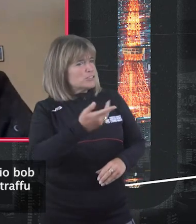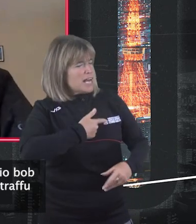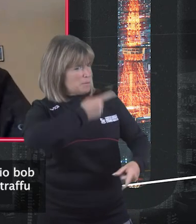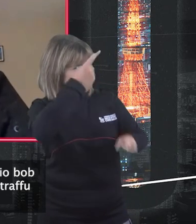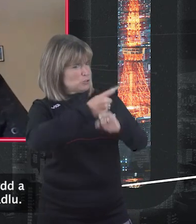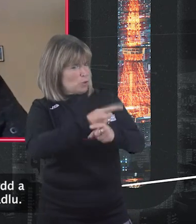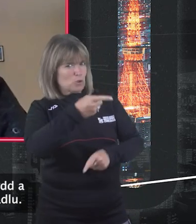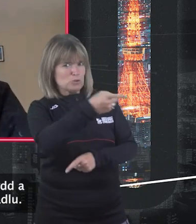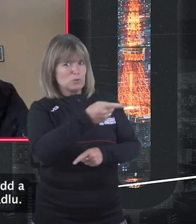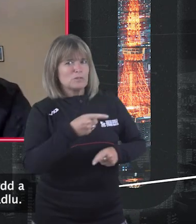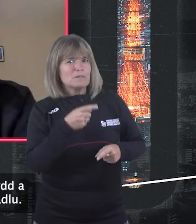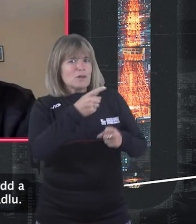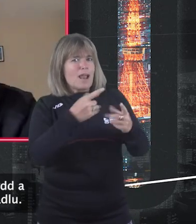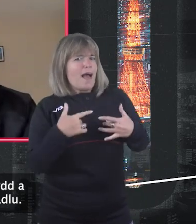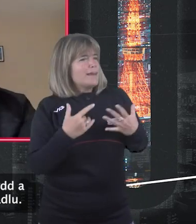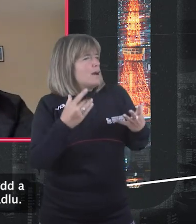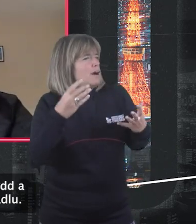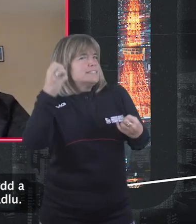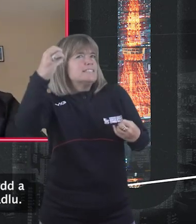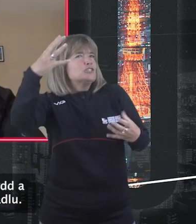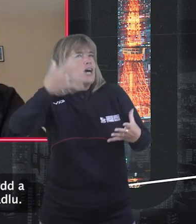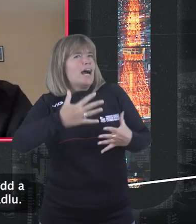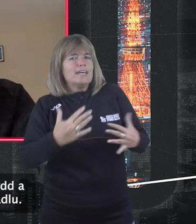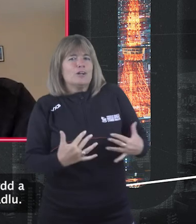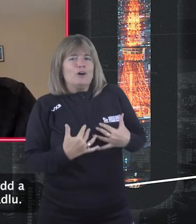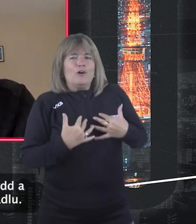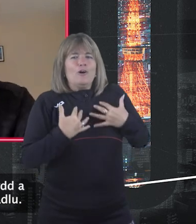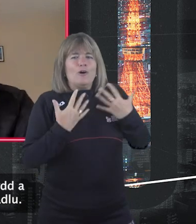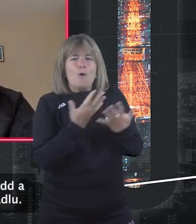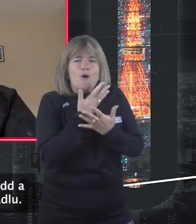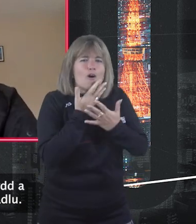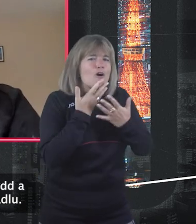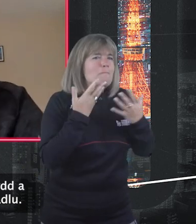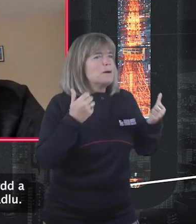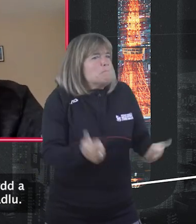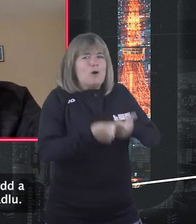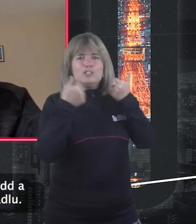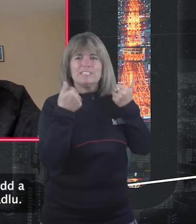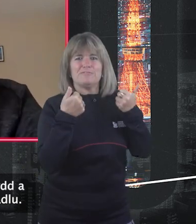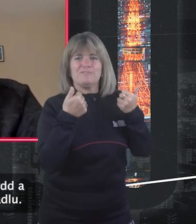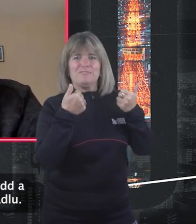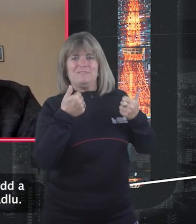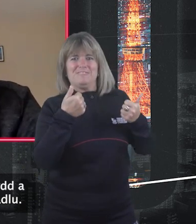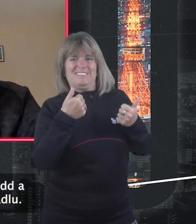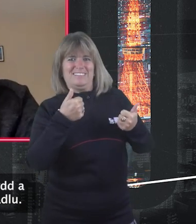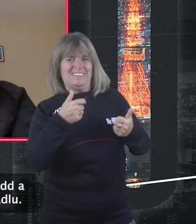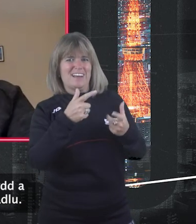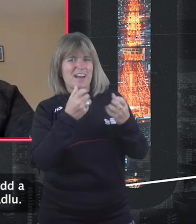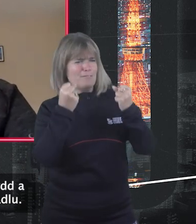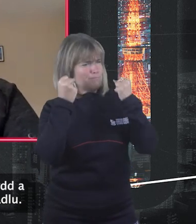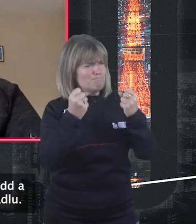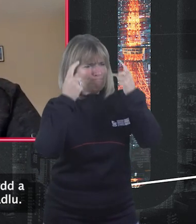Don't waste any opportunity. Every time I speak to you, you are just like a ray of sunshine. You